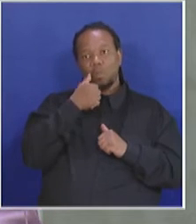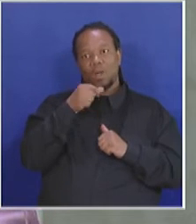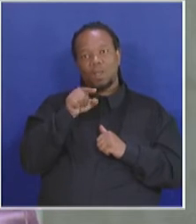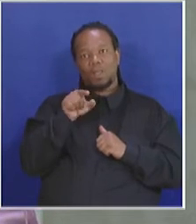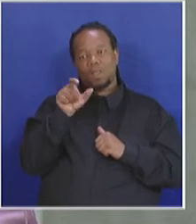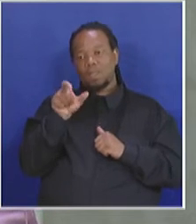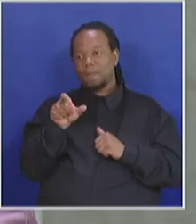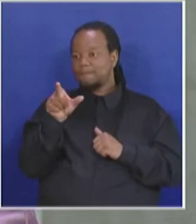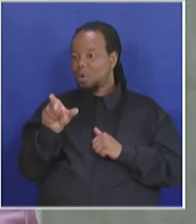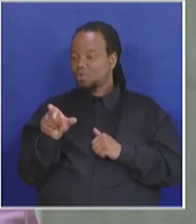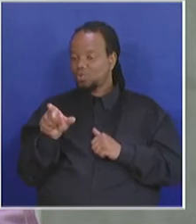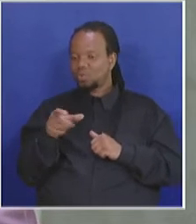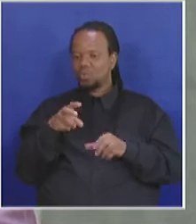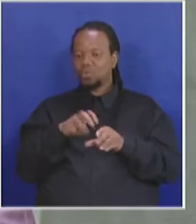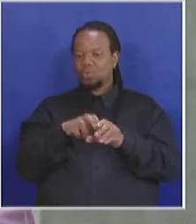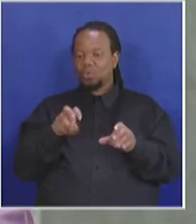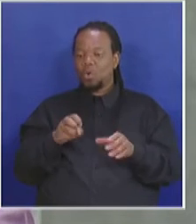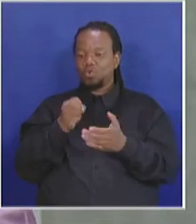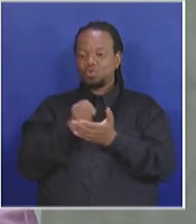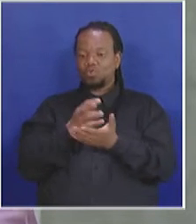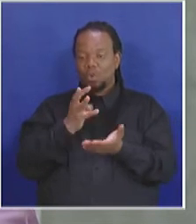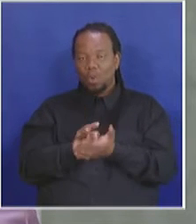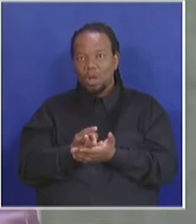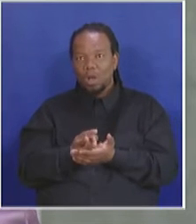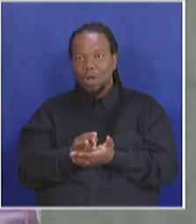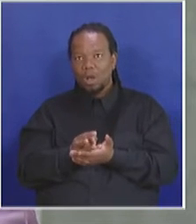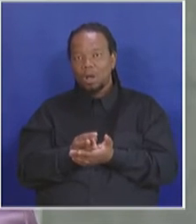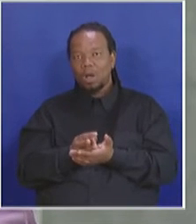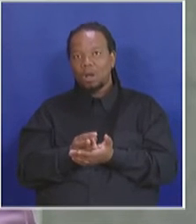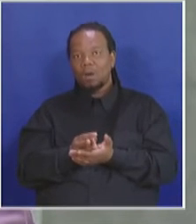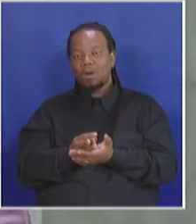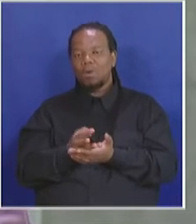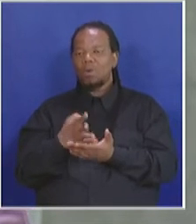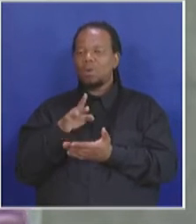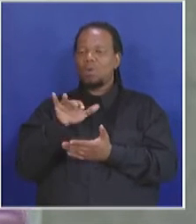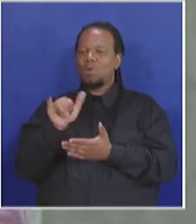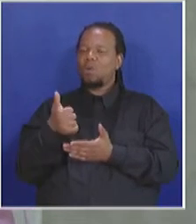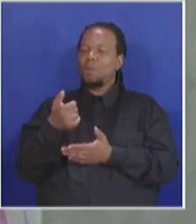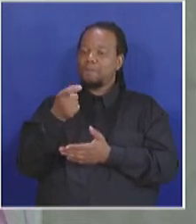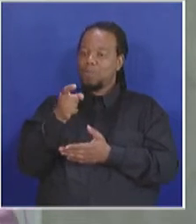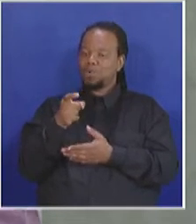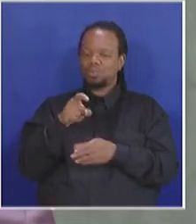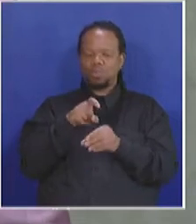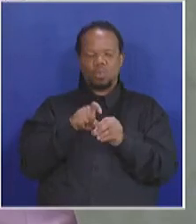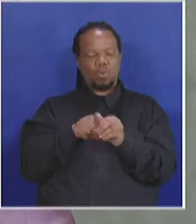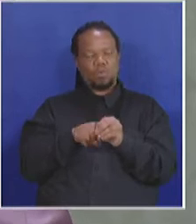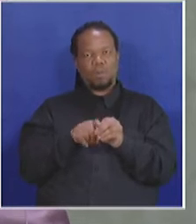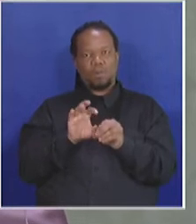care workers as well as social workers, positions deemed core functions that will qualify the center